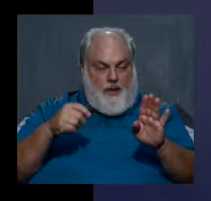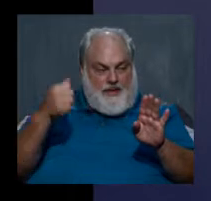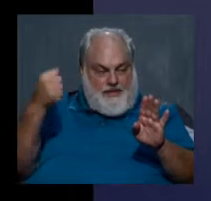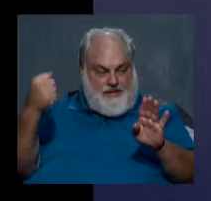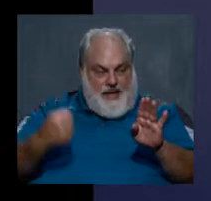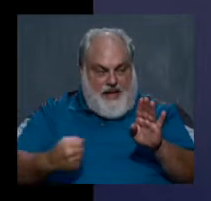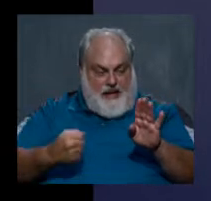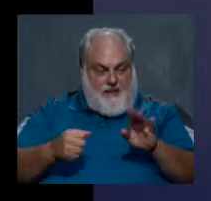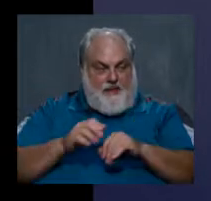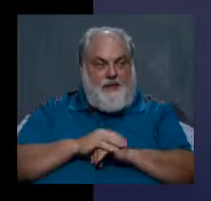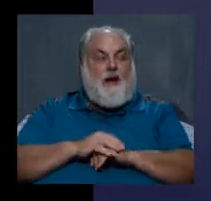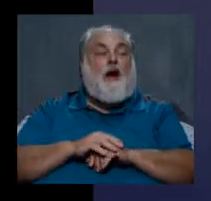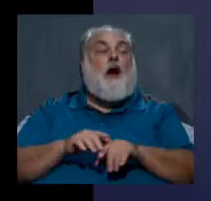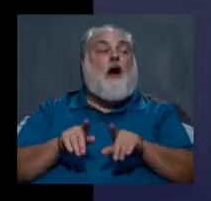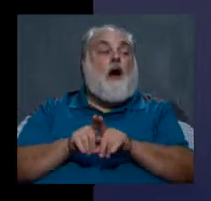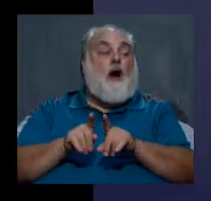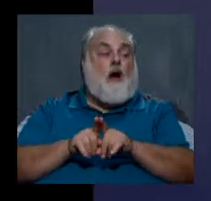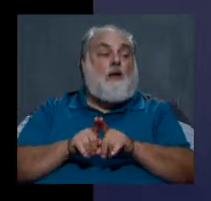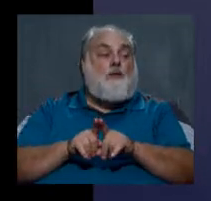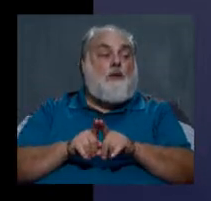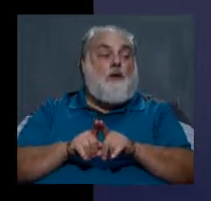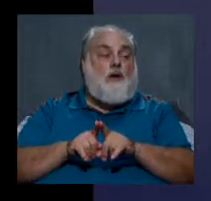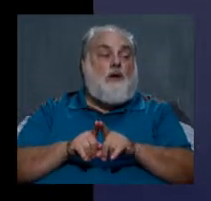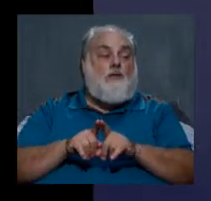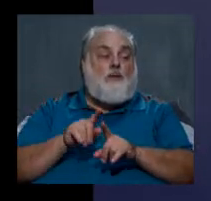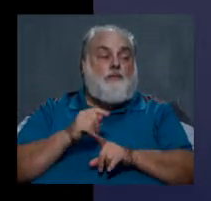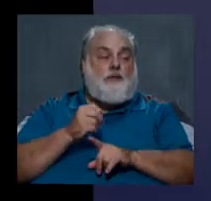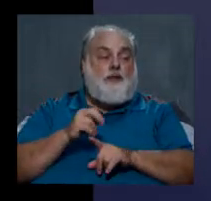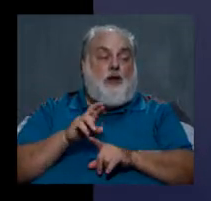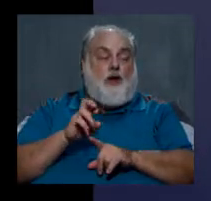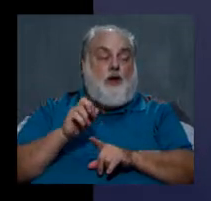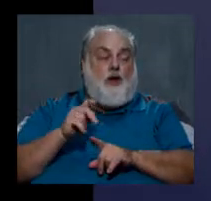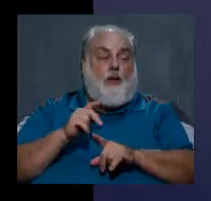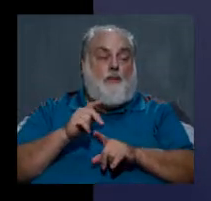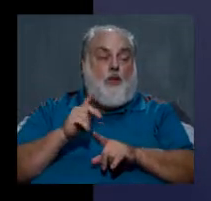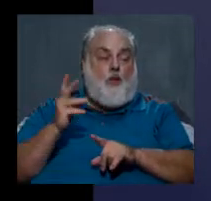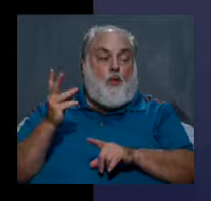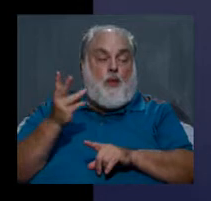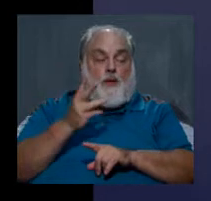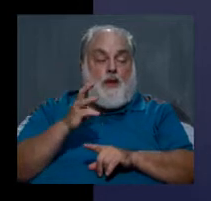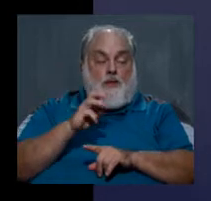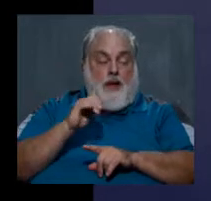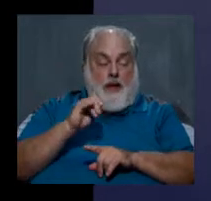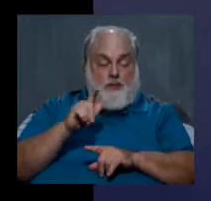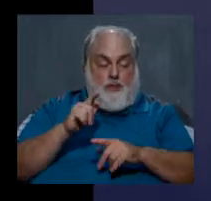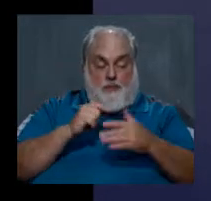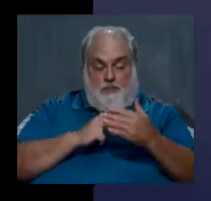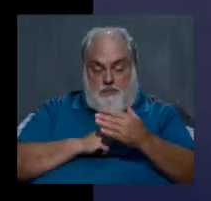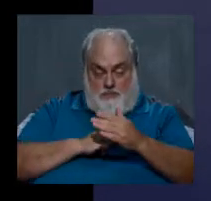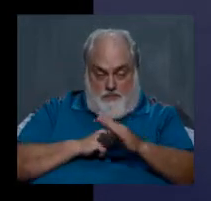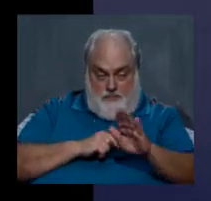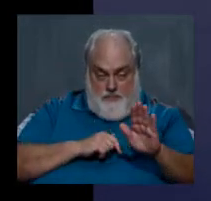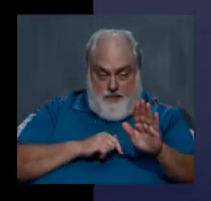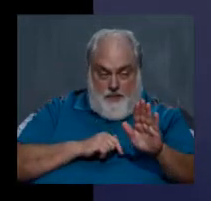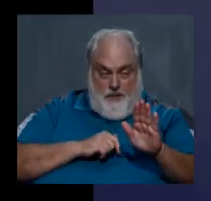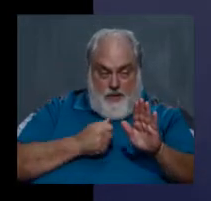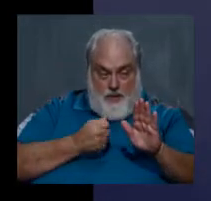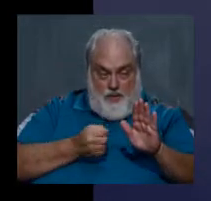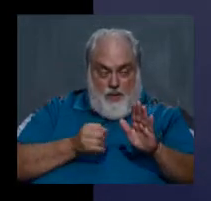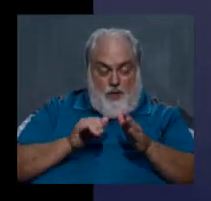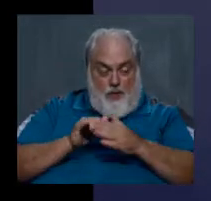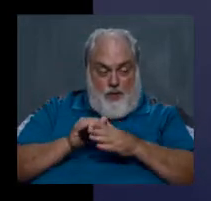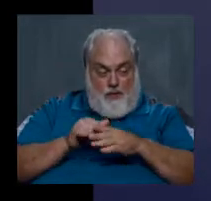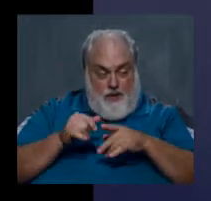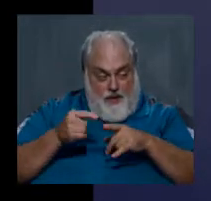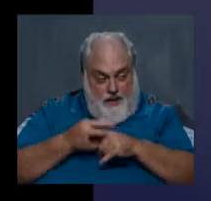also northbound left turns from Taylor Loop going west on Cantrell. So those two are conflicting